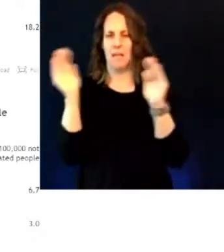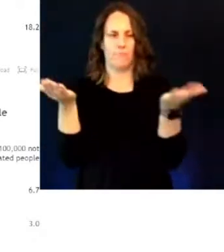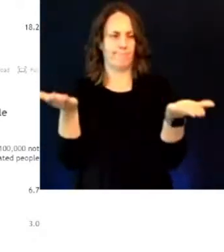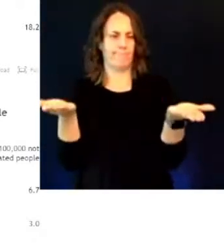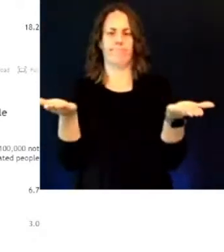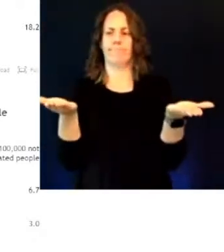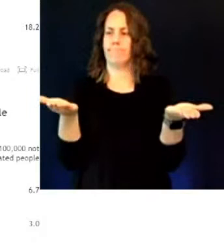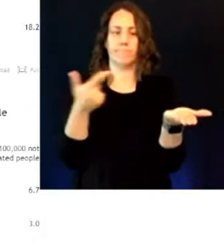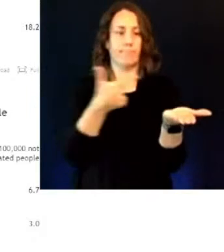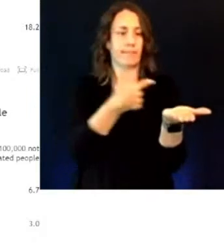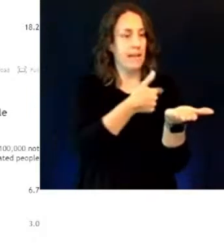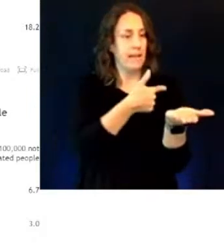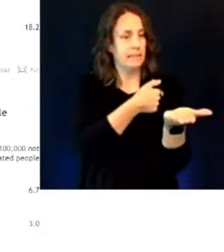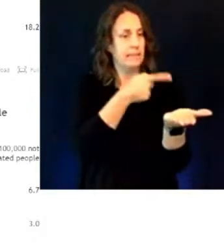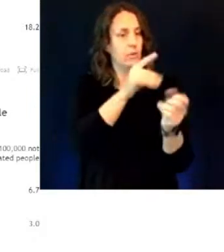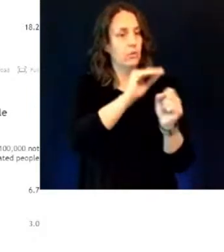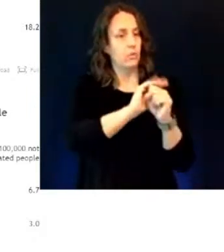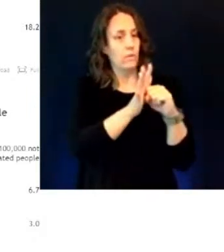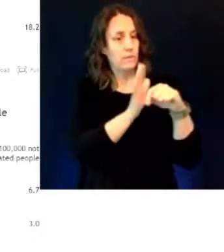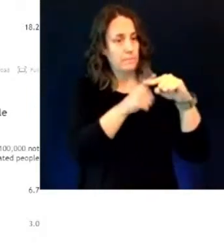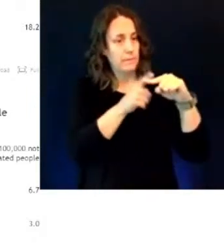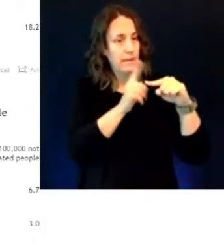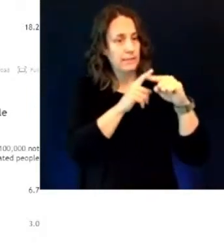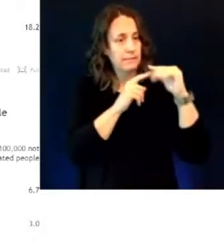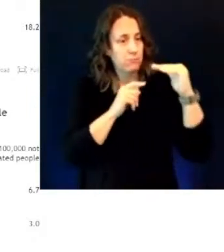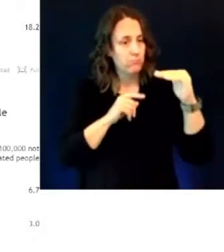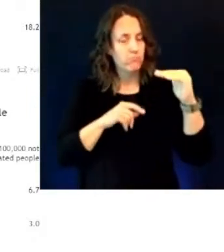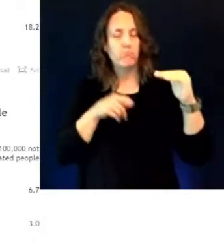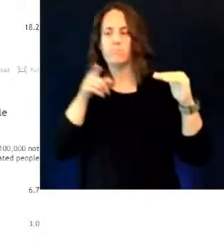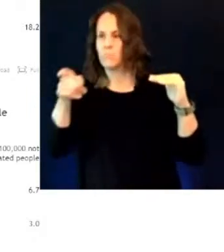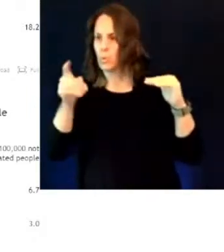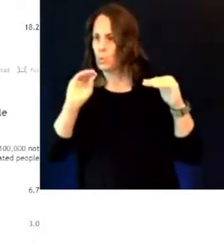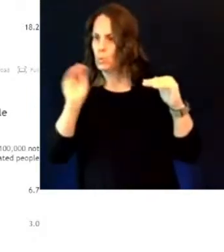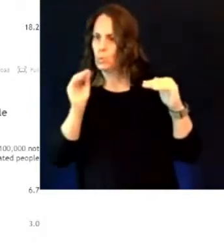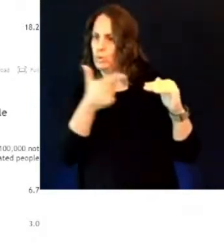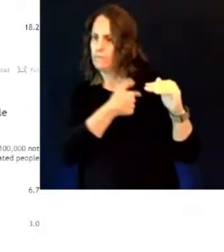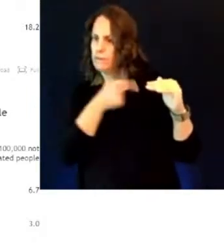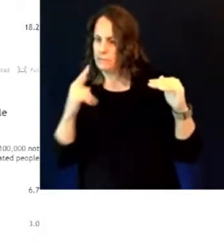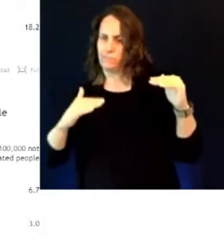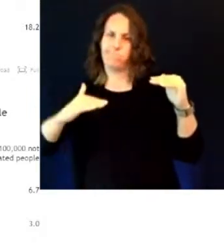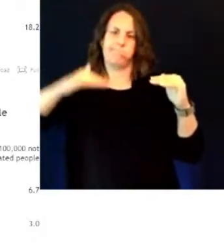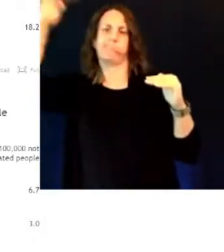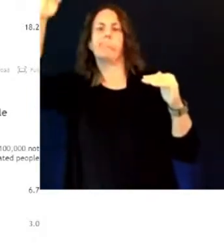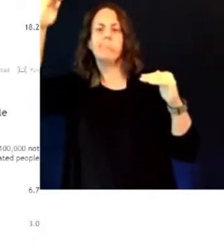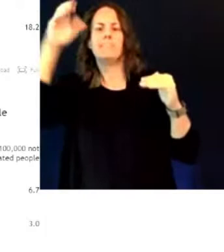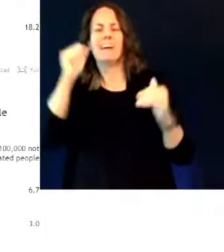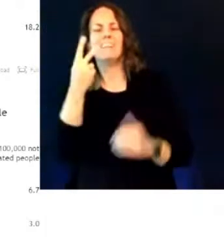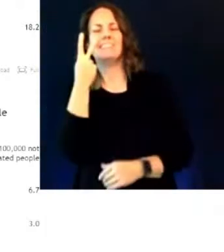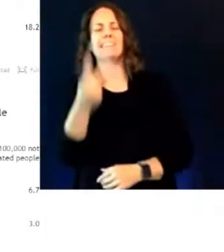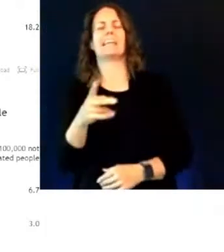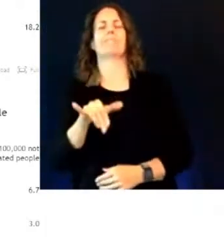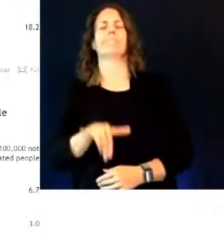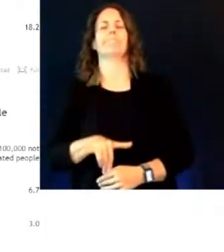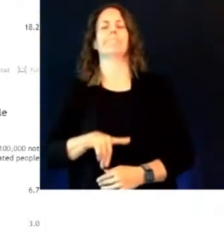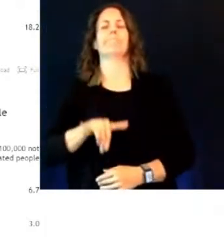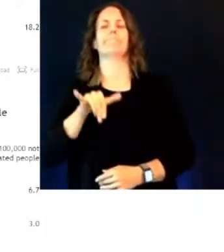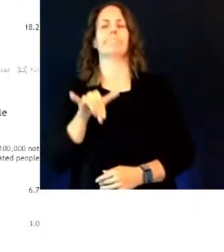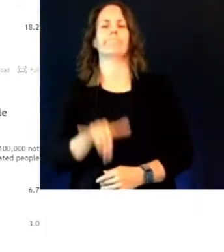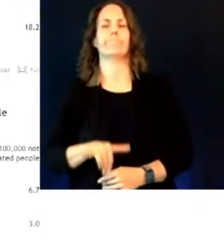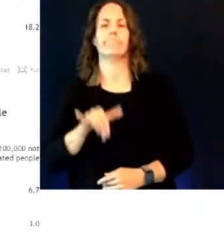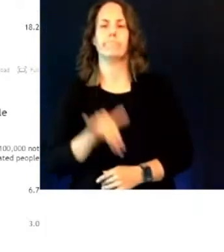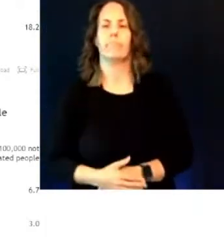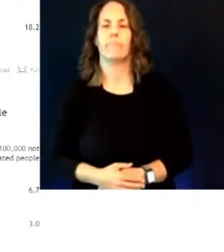And CDC has done some studies and published data recently that show these vaccines are highly effective at preventing severe